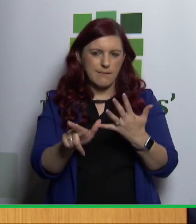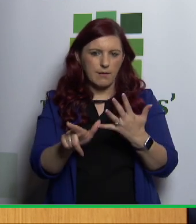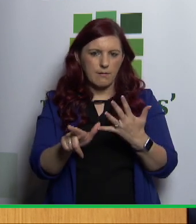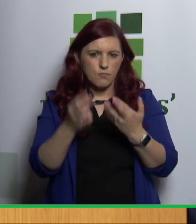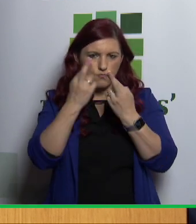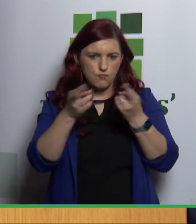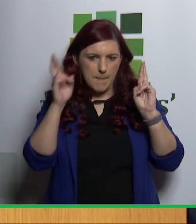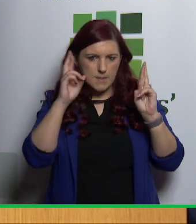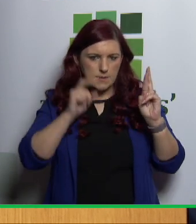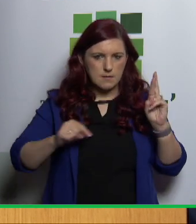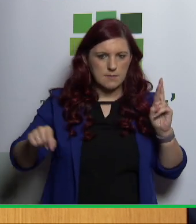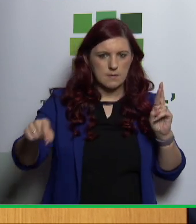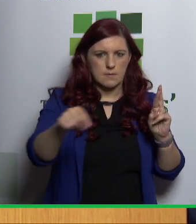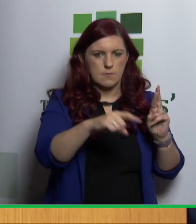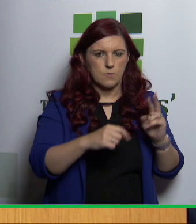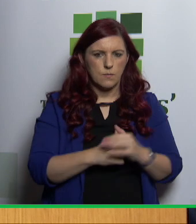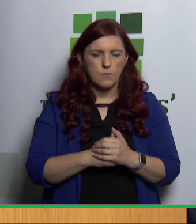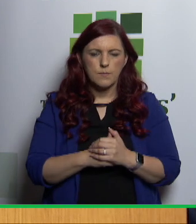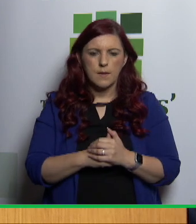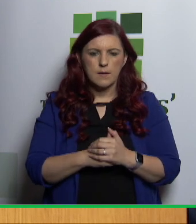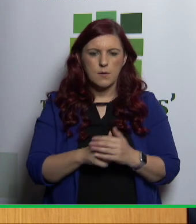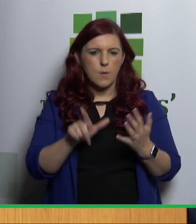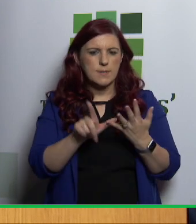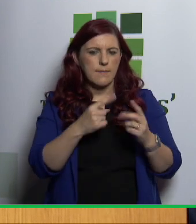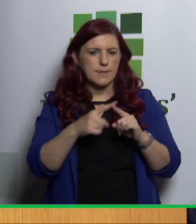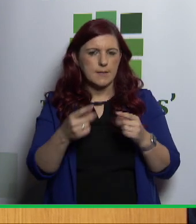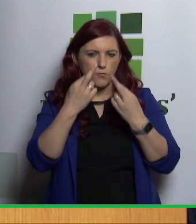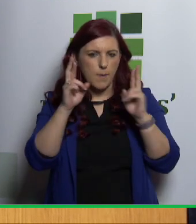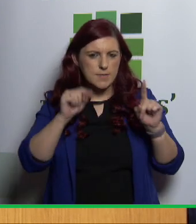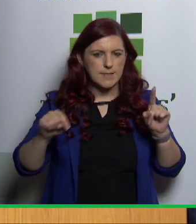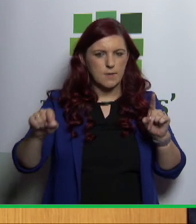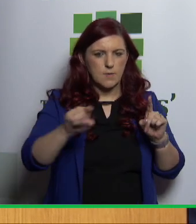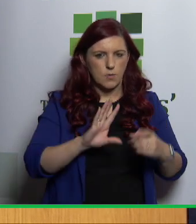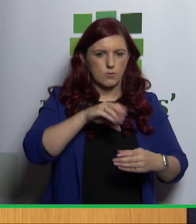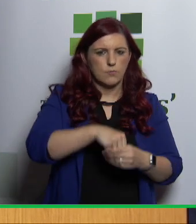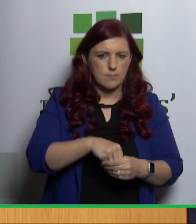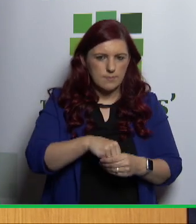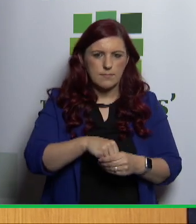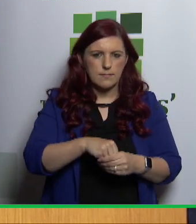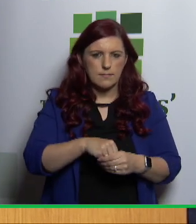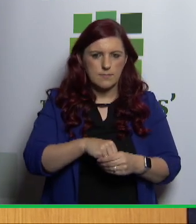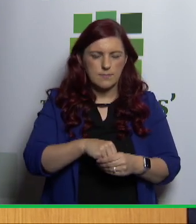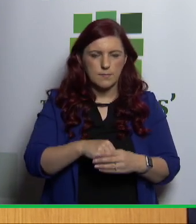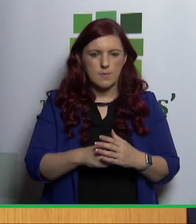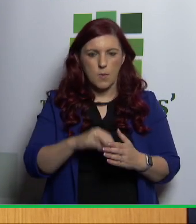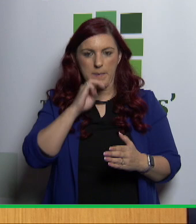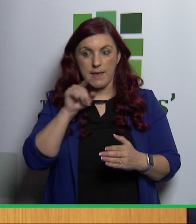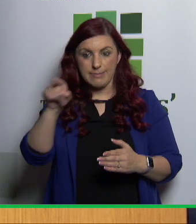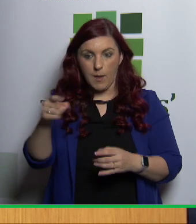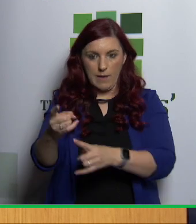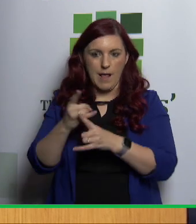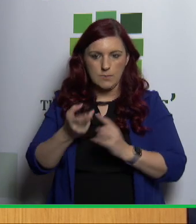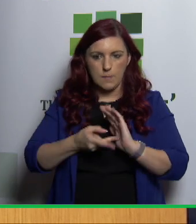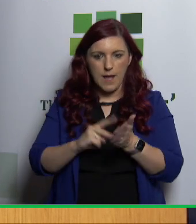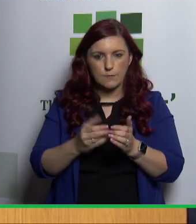We've already had 2 meetings with the steering group, and we'll all gain our legs in designing of the future Assembly meetings as